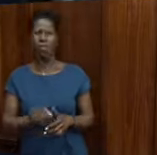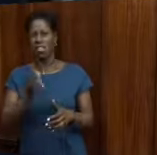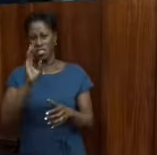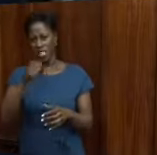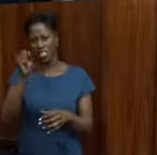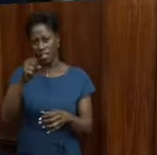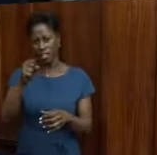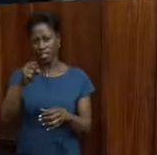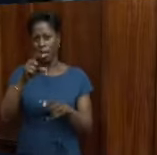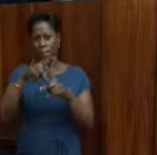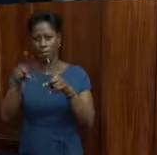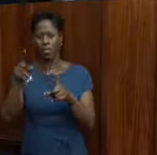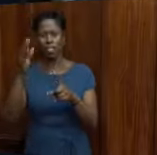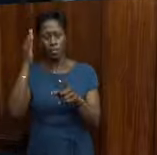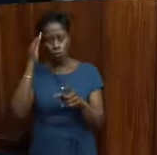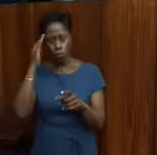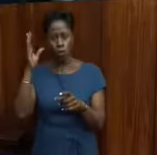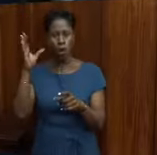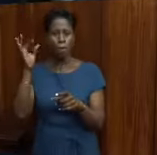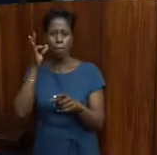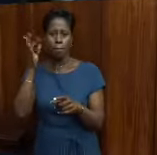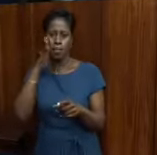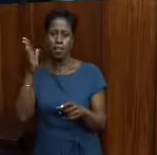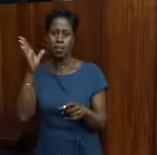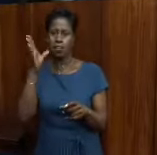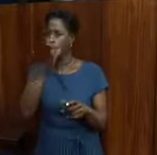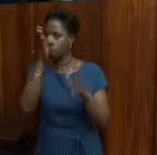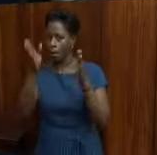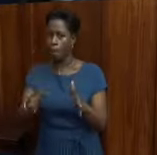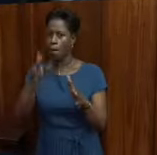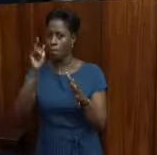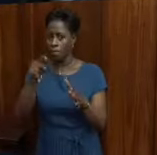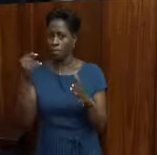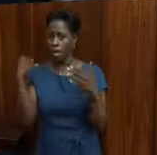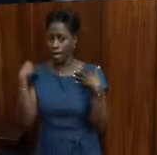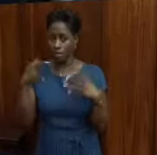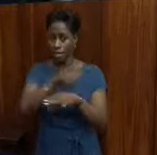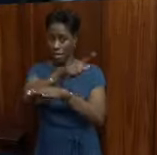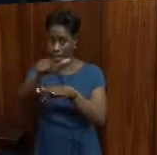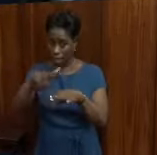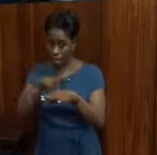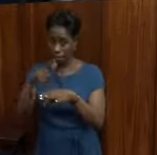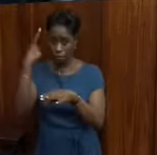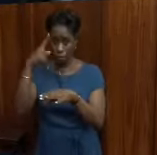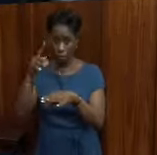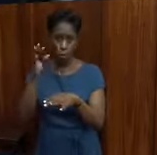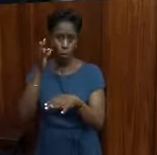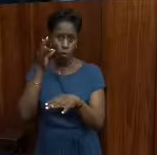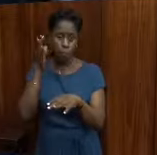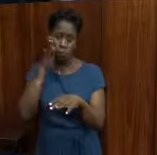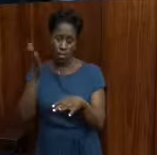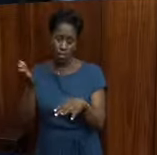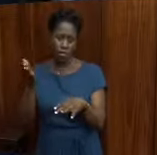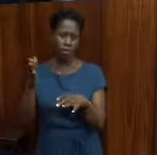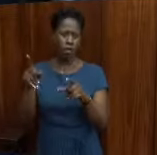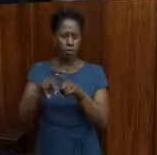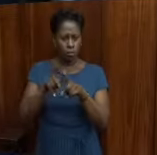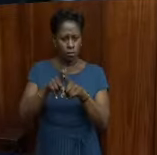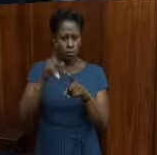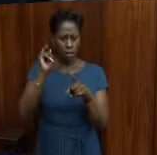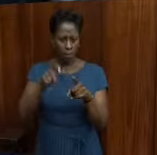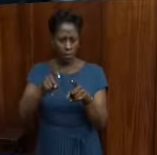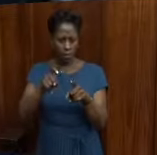hive placement and financial support for packaging and labeling. This year, the government, with the